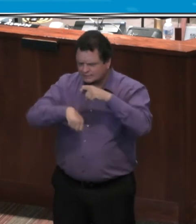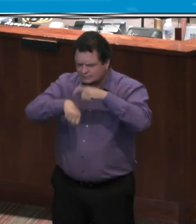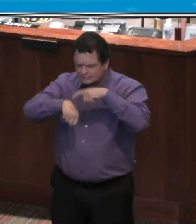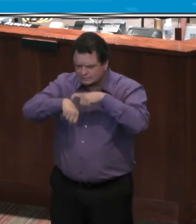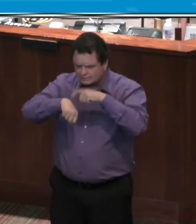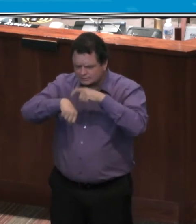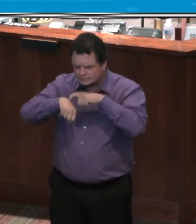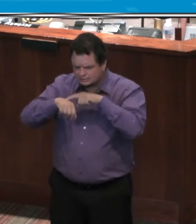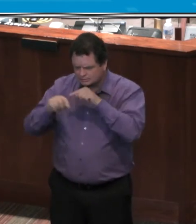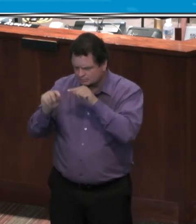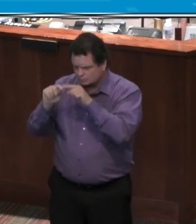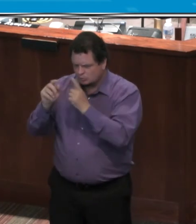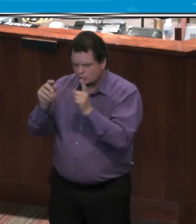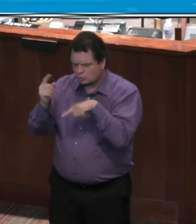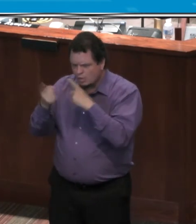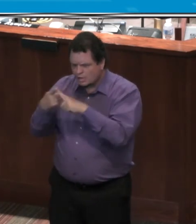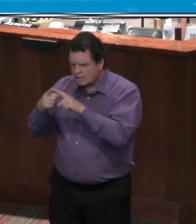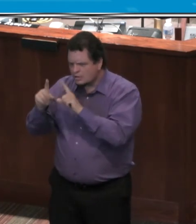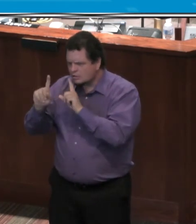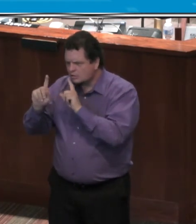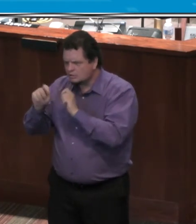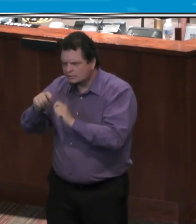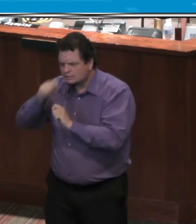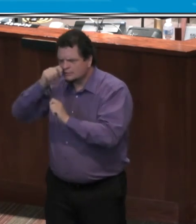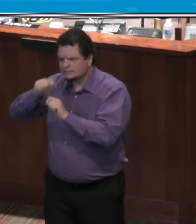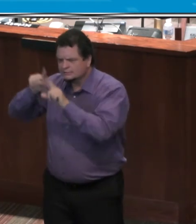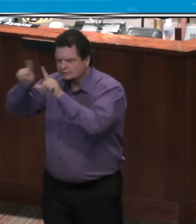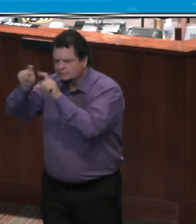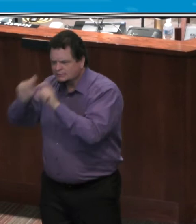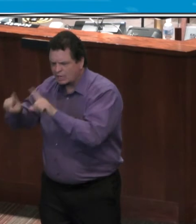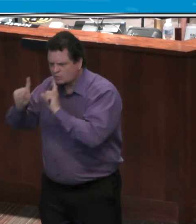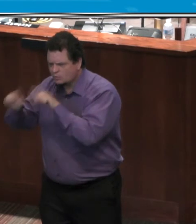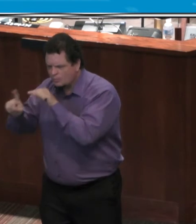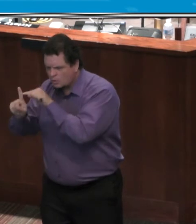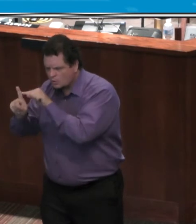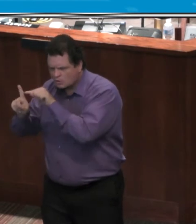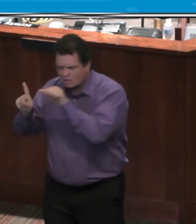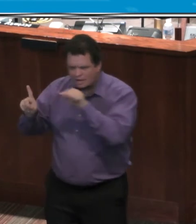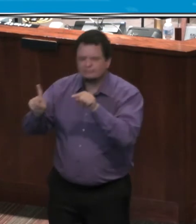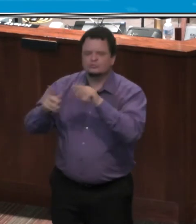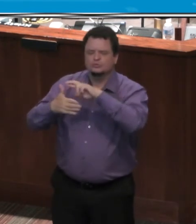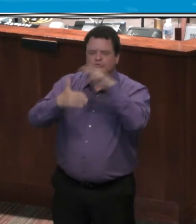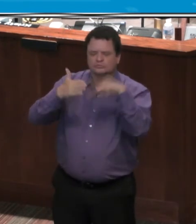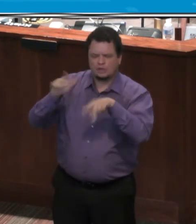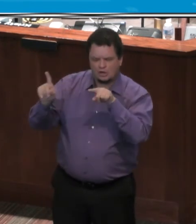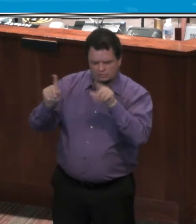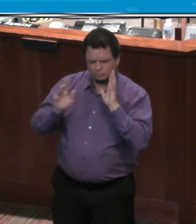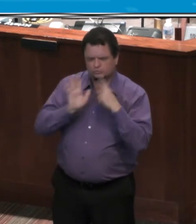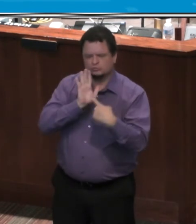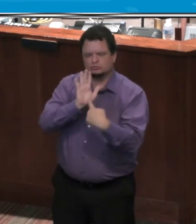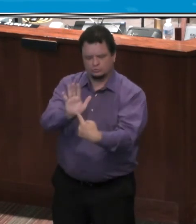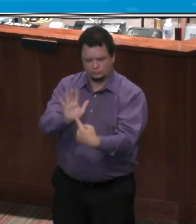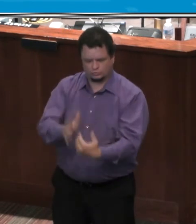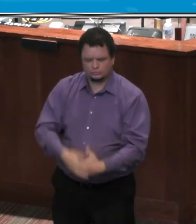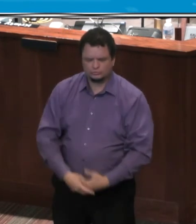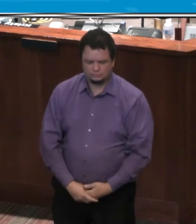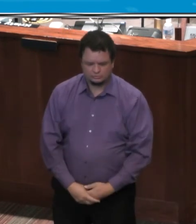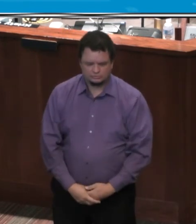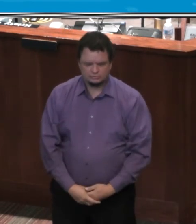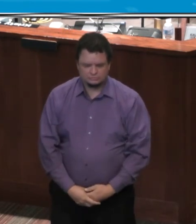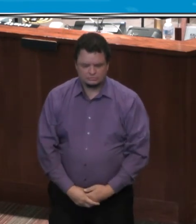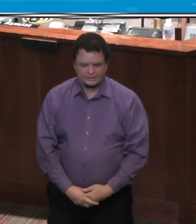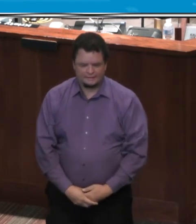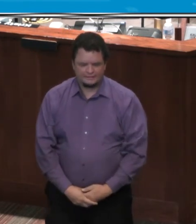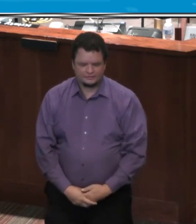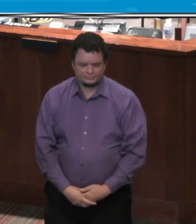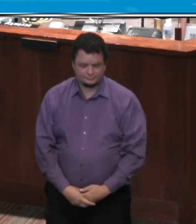cards are in fact responsive. The other major change, and we're putting a lot of effort into this and responding to the